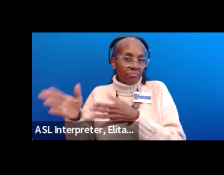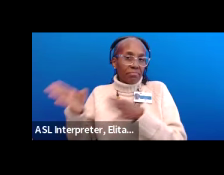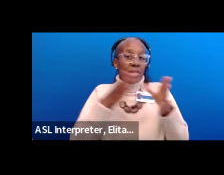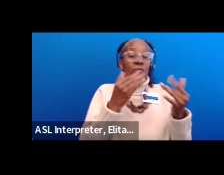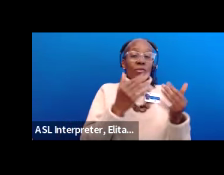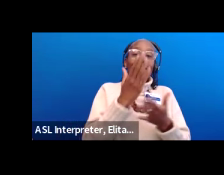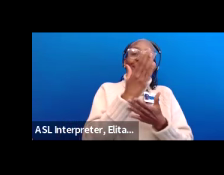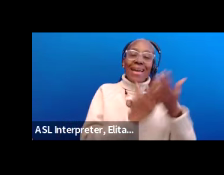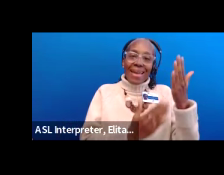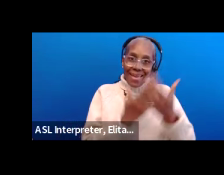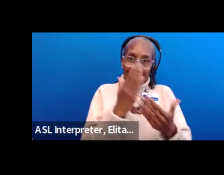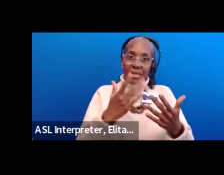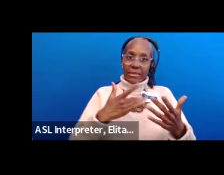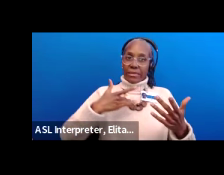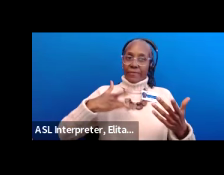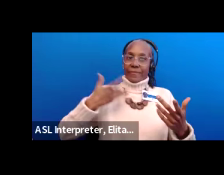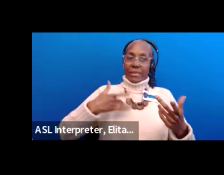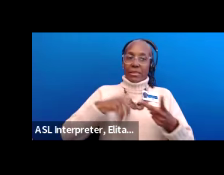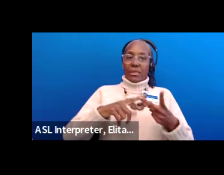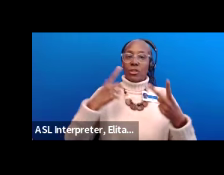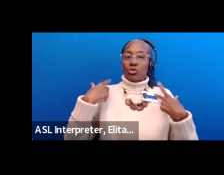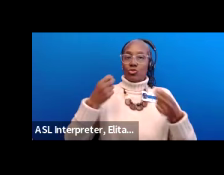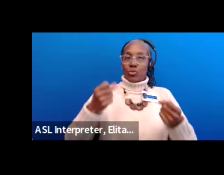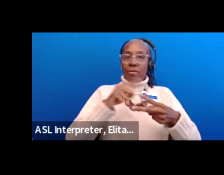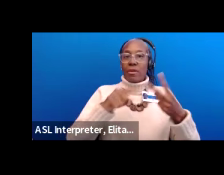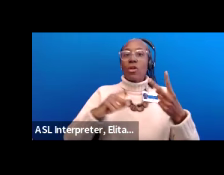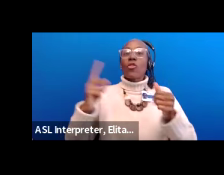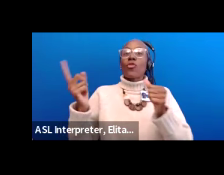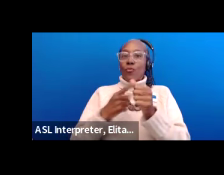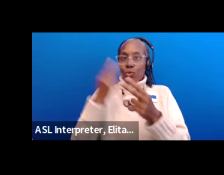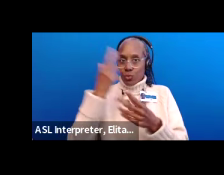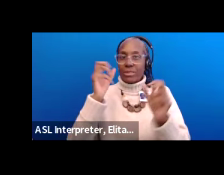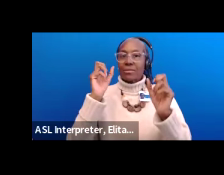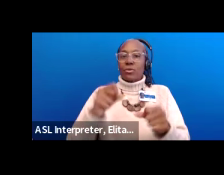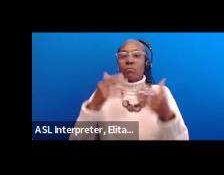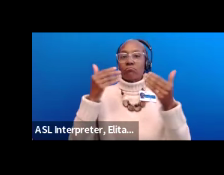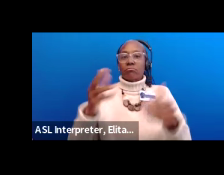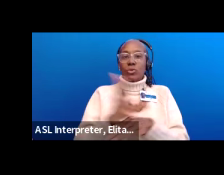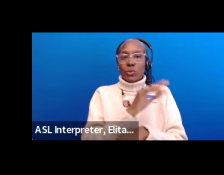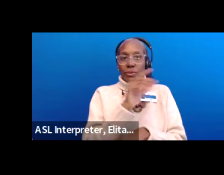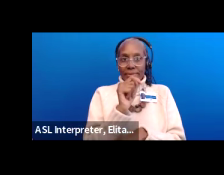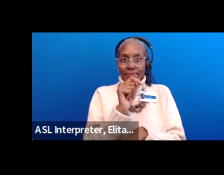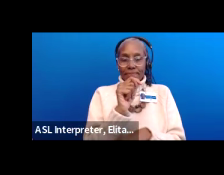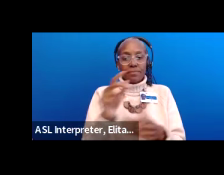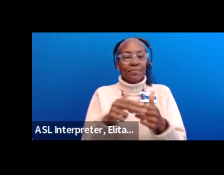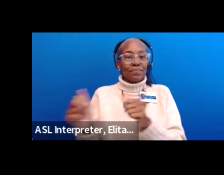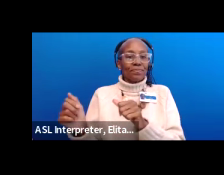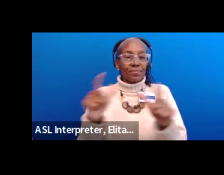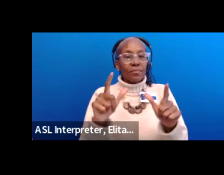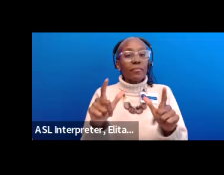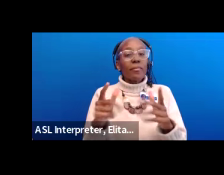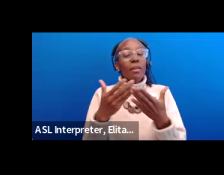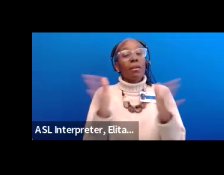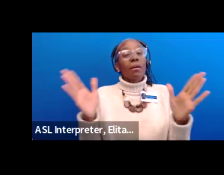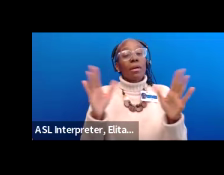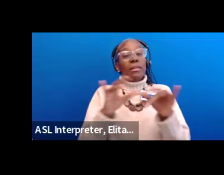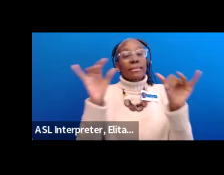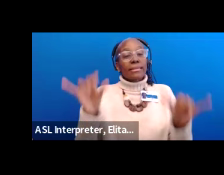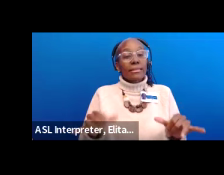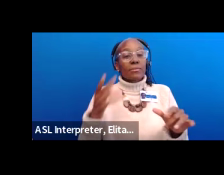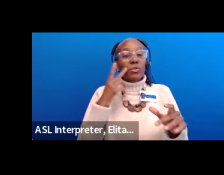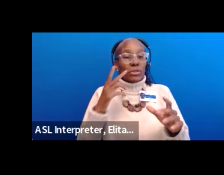hand sensation and strength is the initial indication. Next slide. And this is the overview of the system. So you